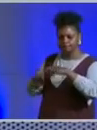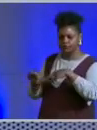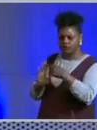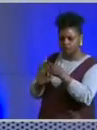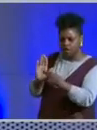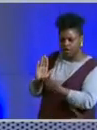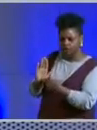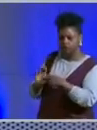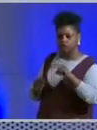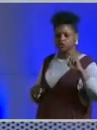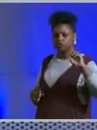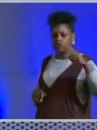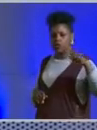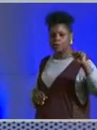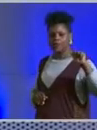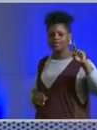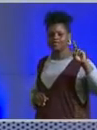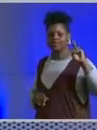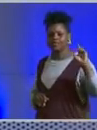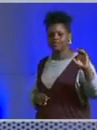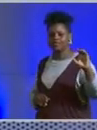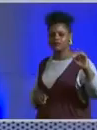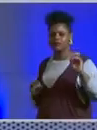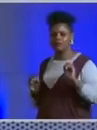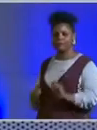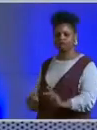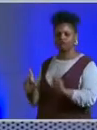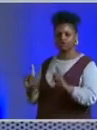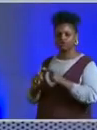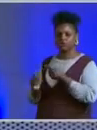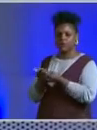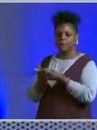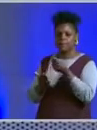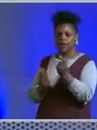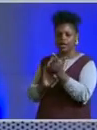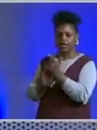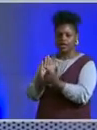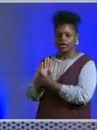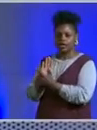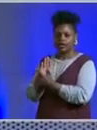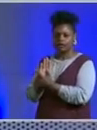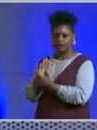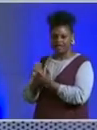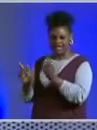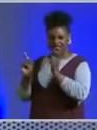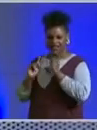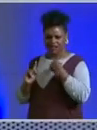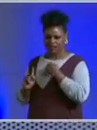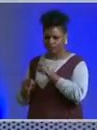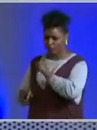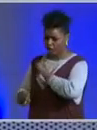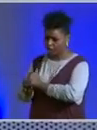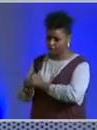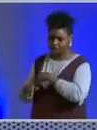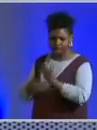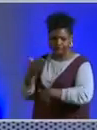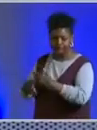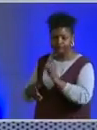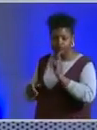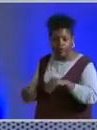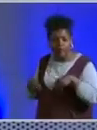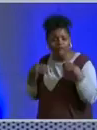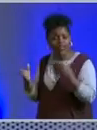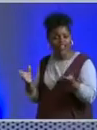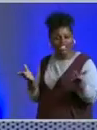the District Opportunity to Purchase Act, which together with our TOPA, Tenant Opportunity to Purchase Act, really provides chance for